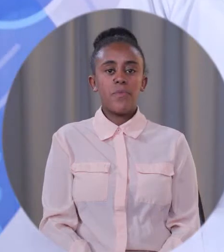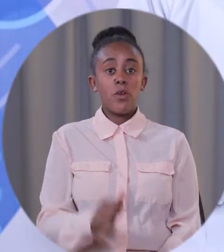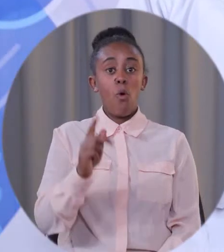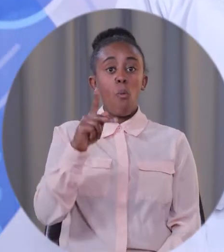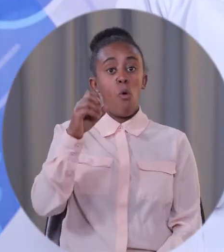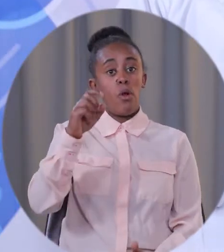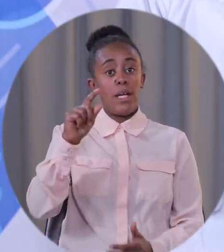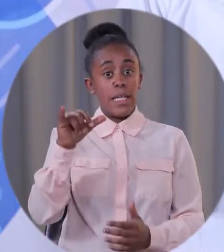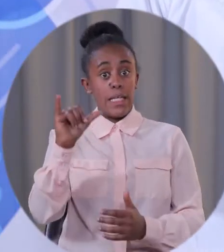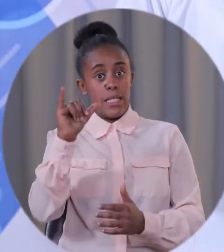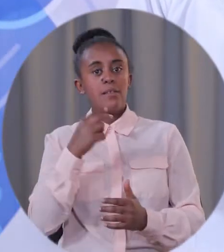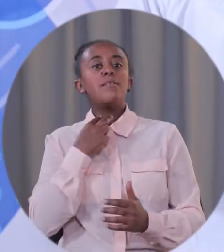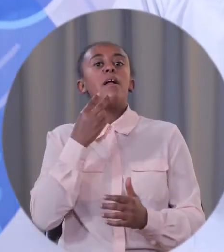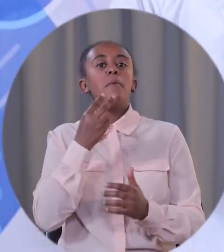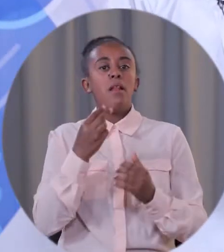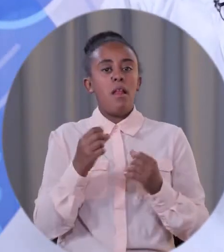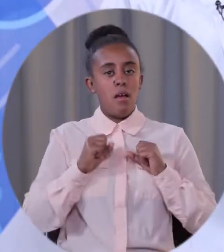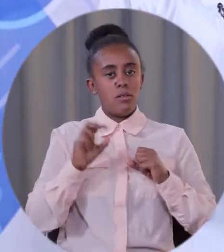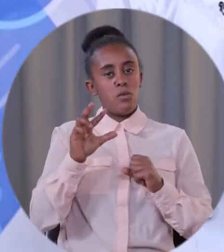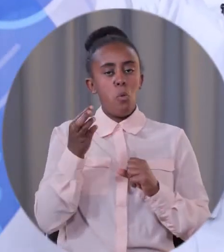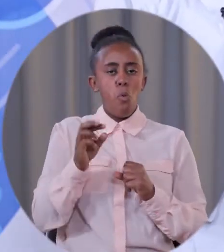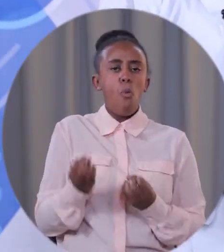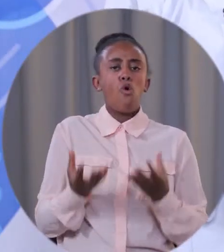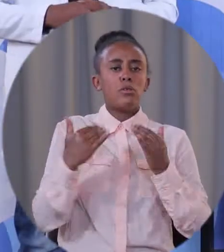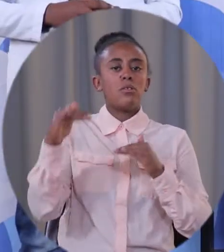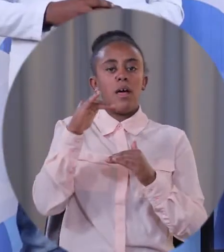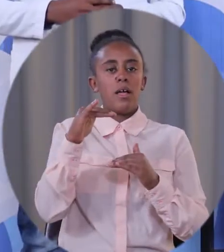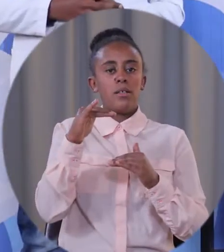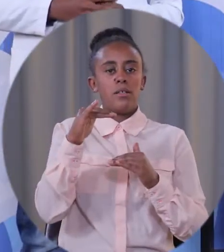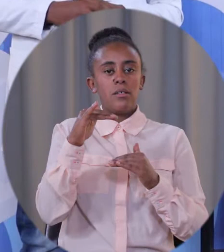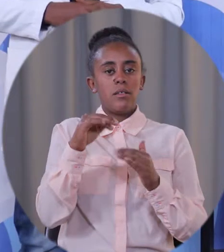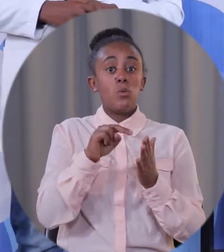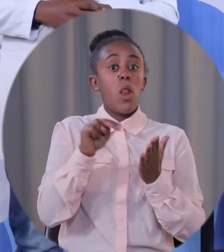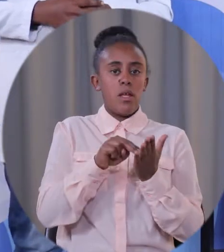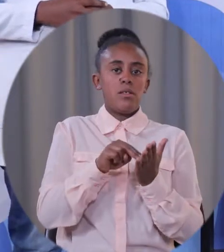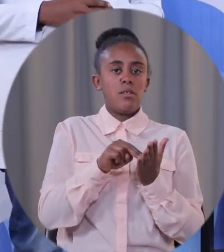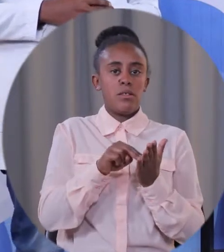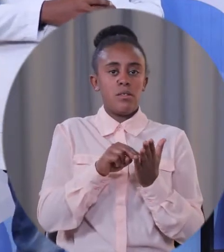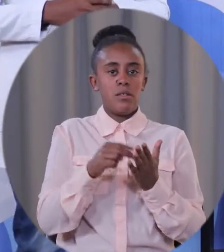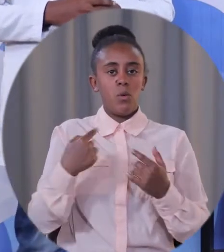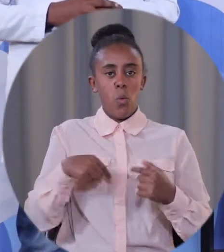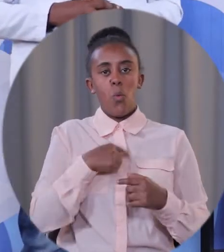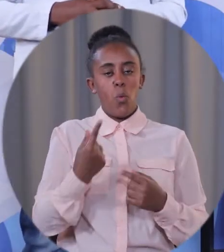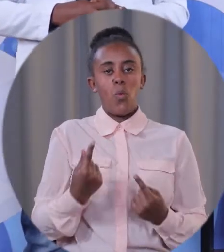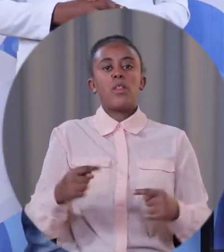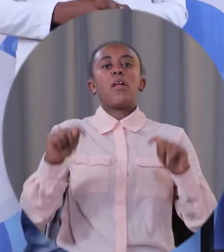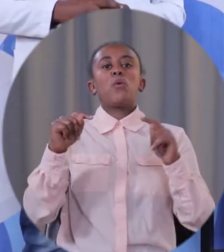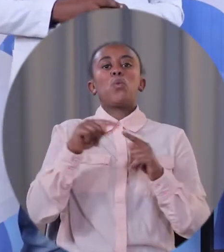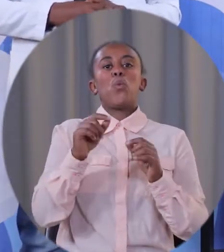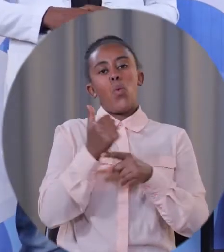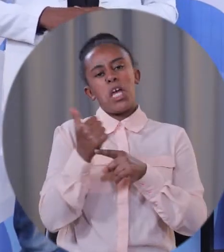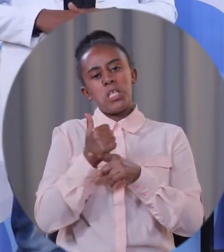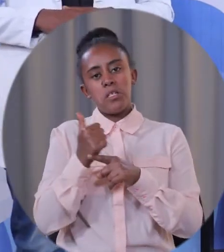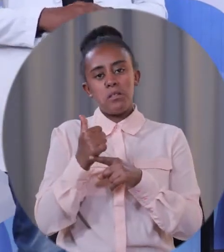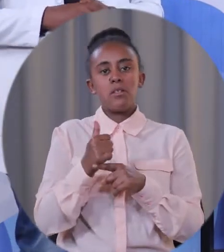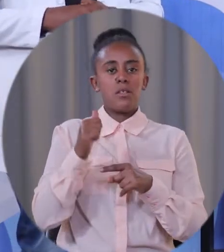Polysyllable words has three or more than syllabic nucleus. And we try to exercise